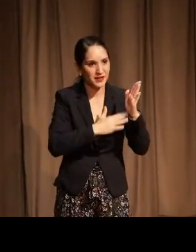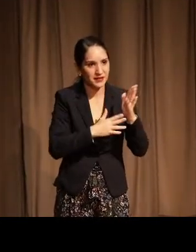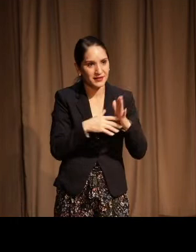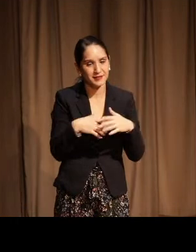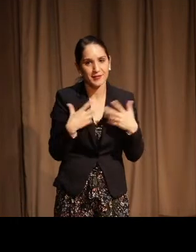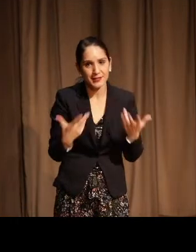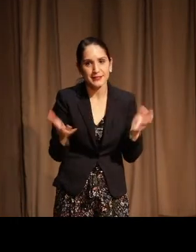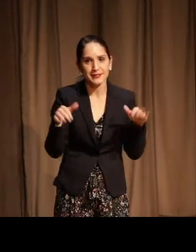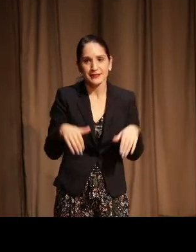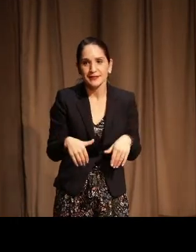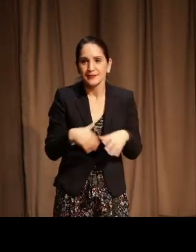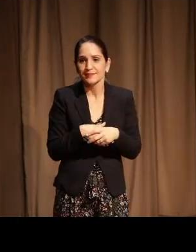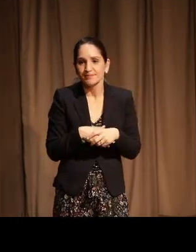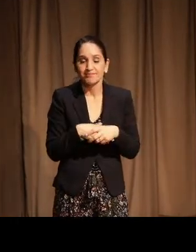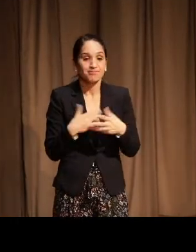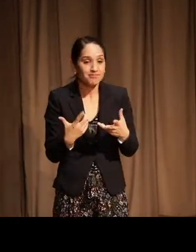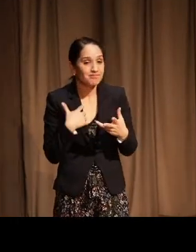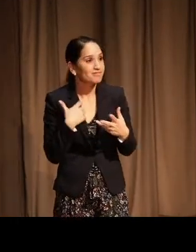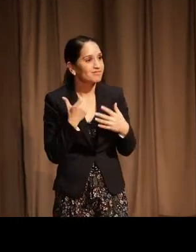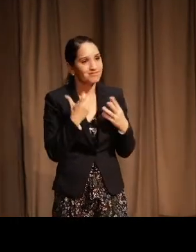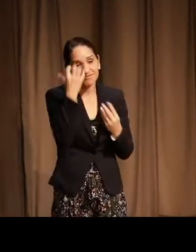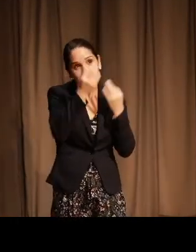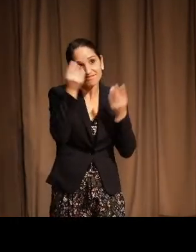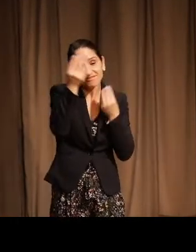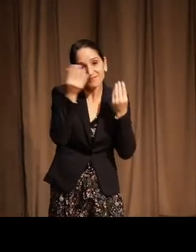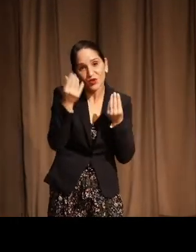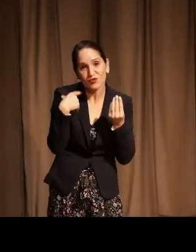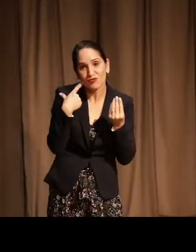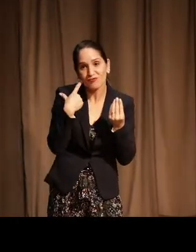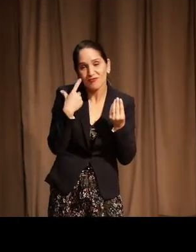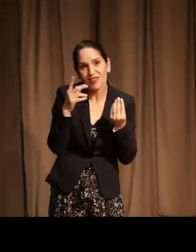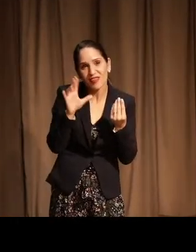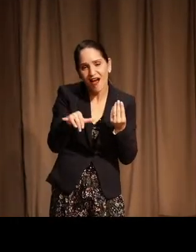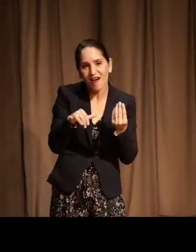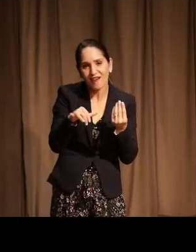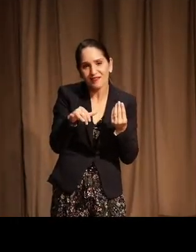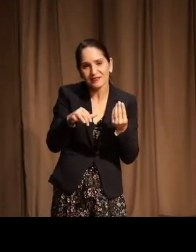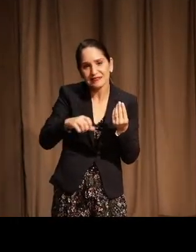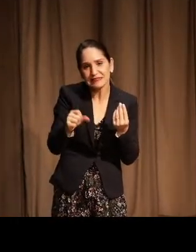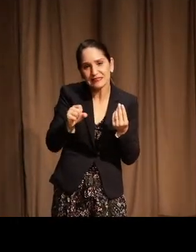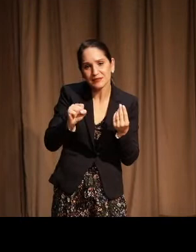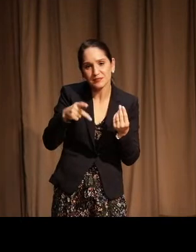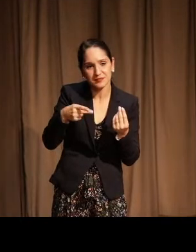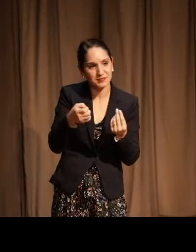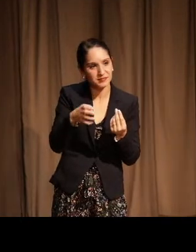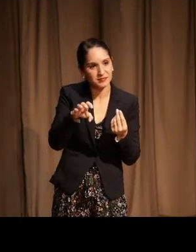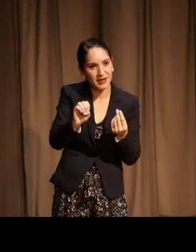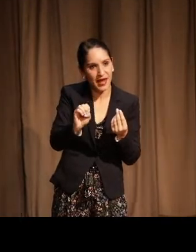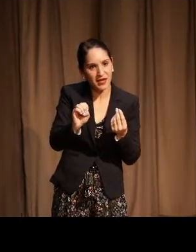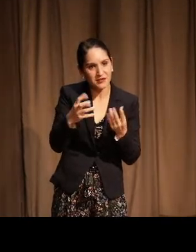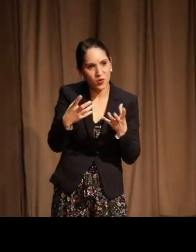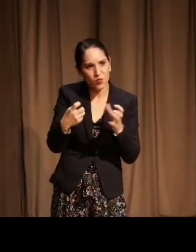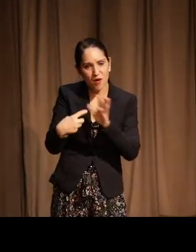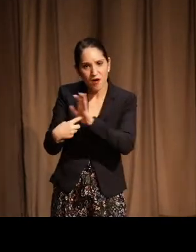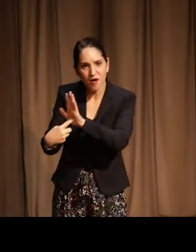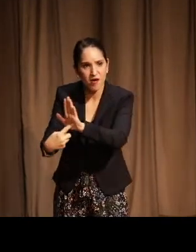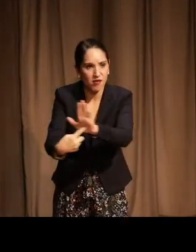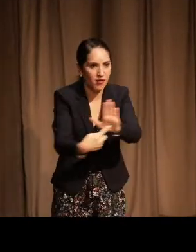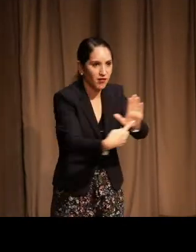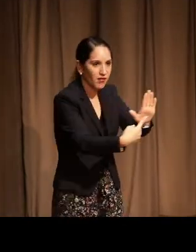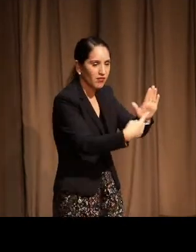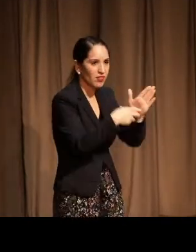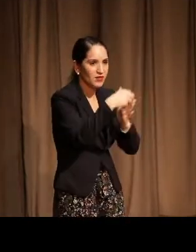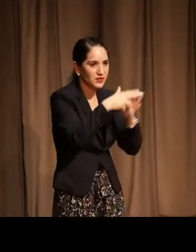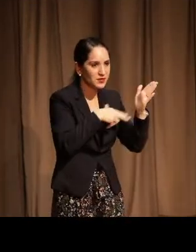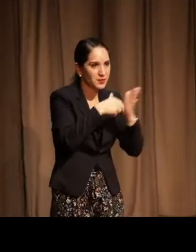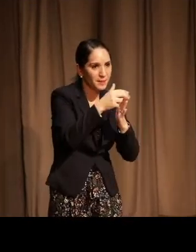I began to think about creating a space that would reinforce the presence of the paintings while creating